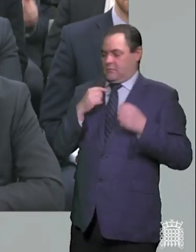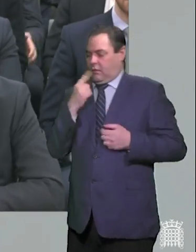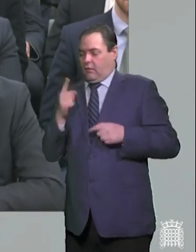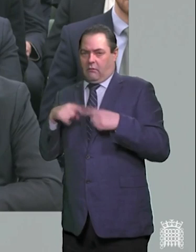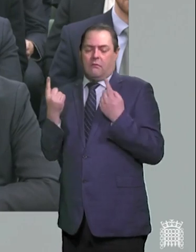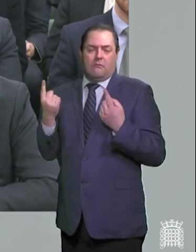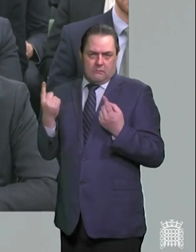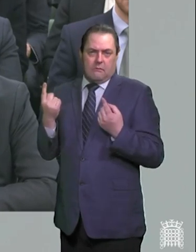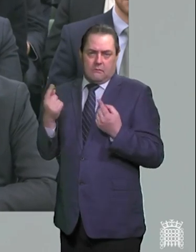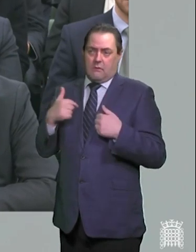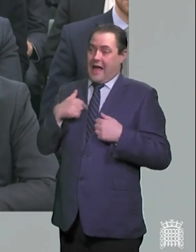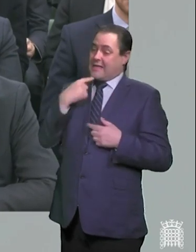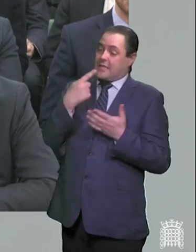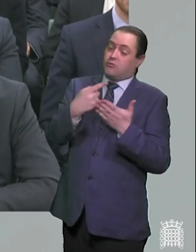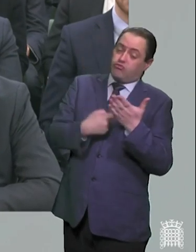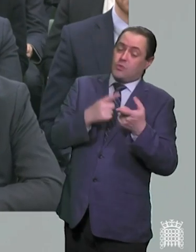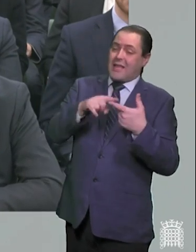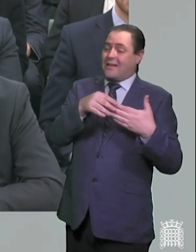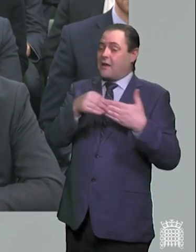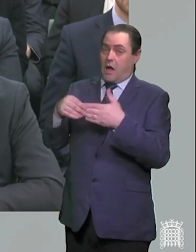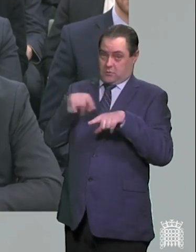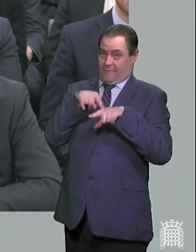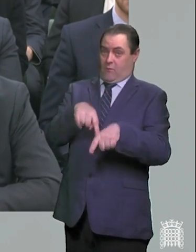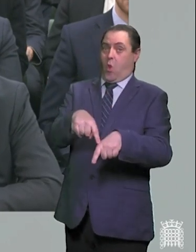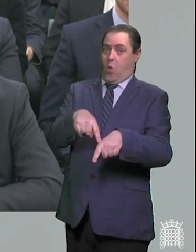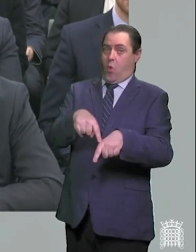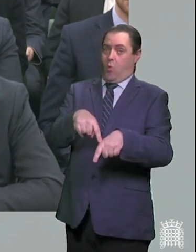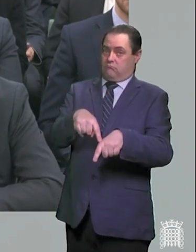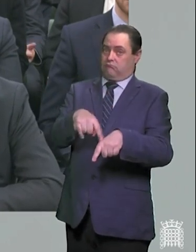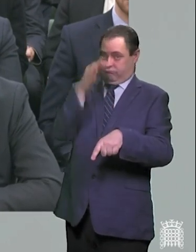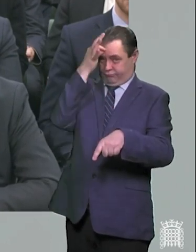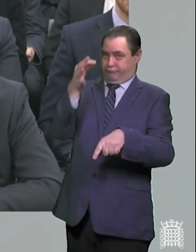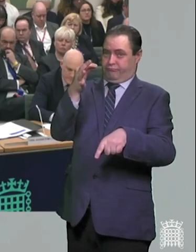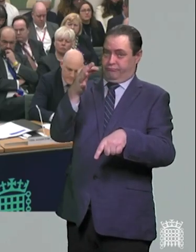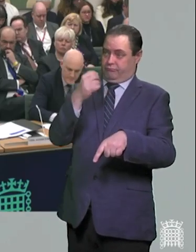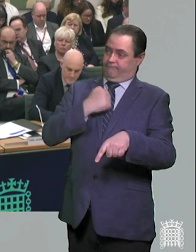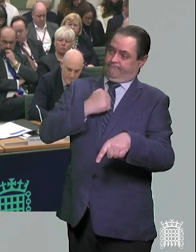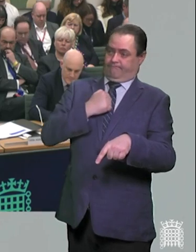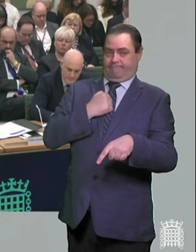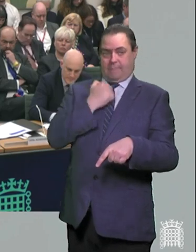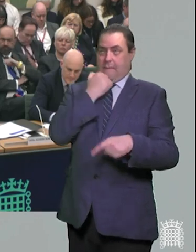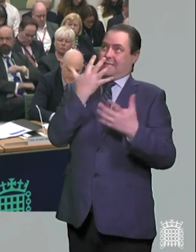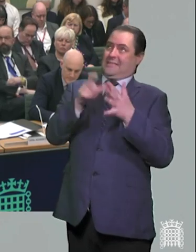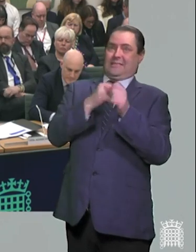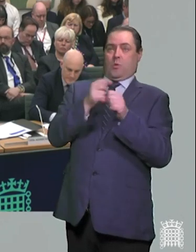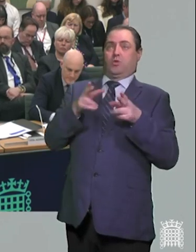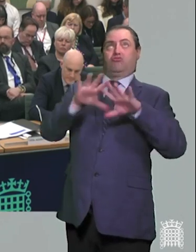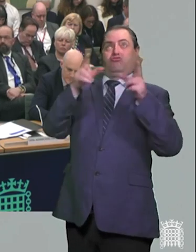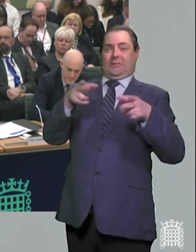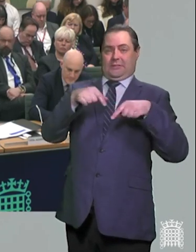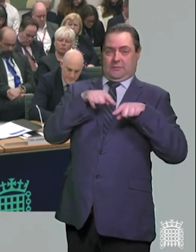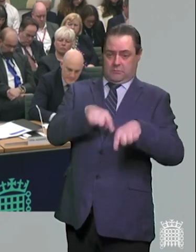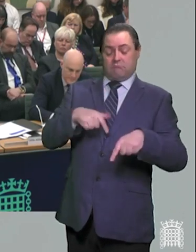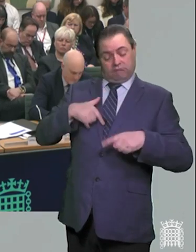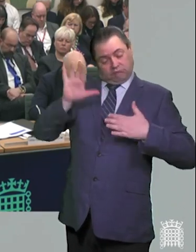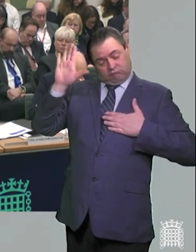when I said that the rules and the guidance had been followed at number 10. I am here to say to you, hand